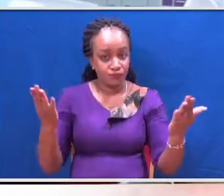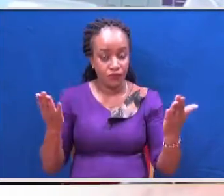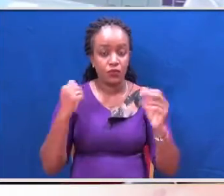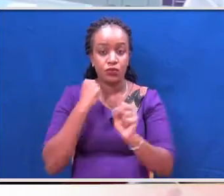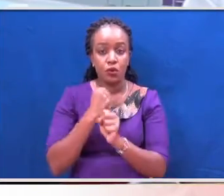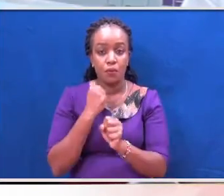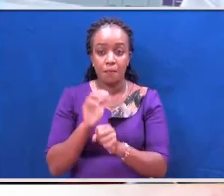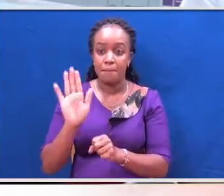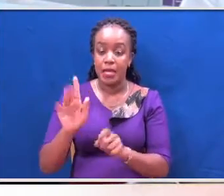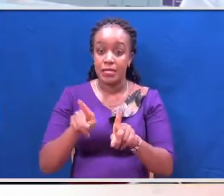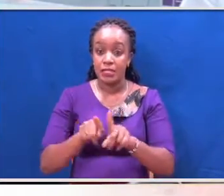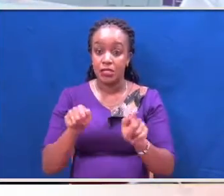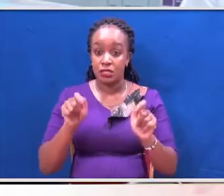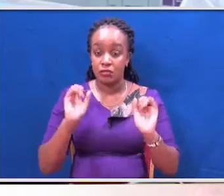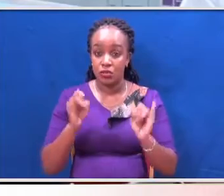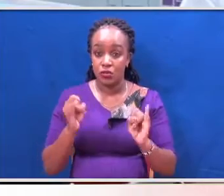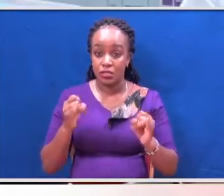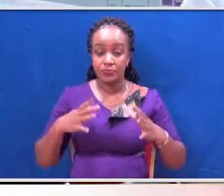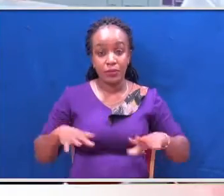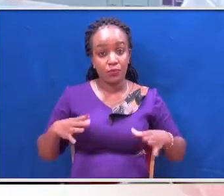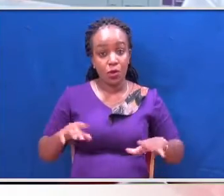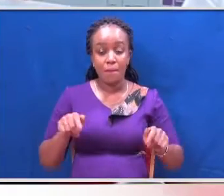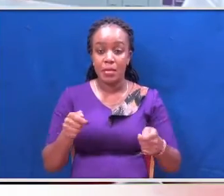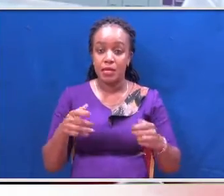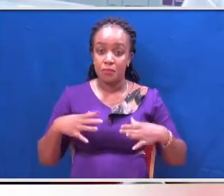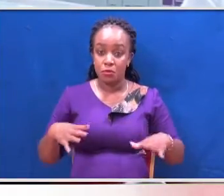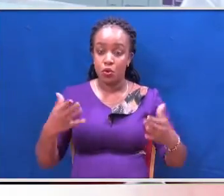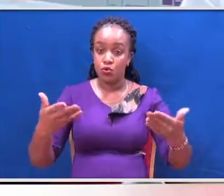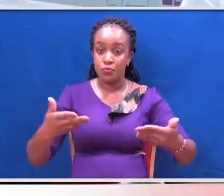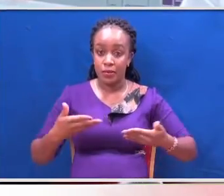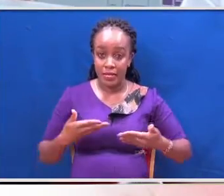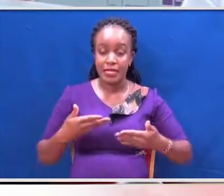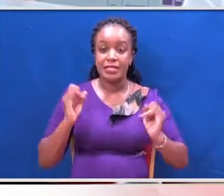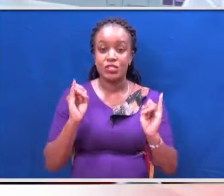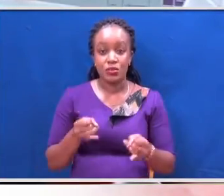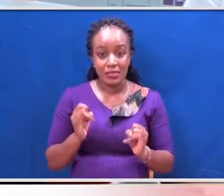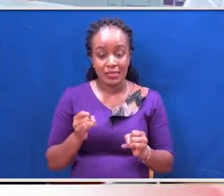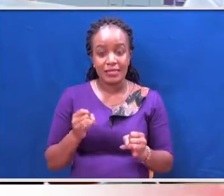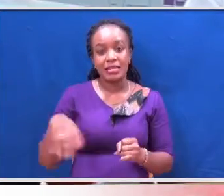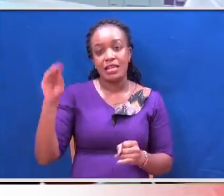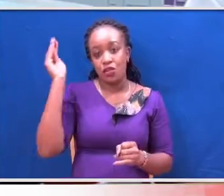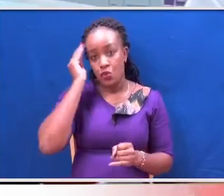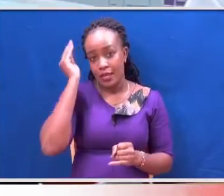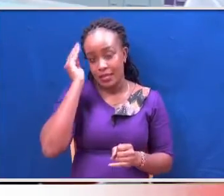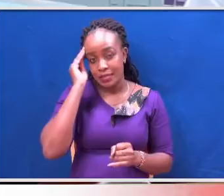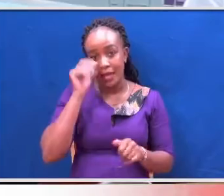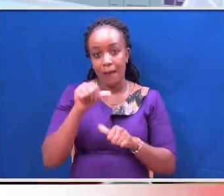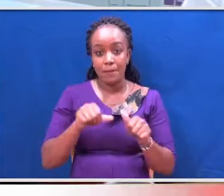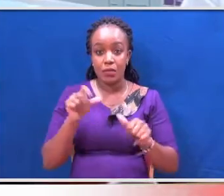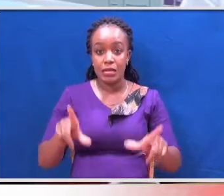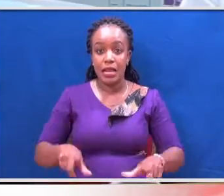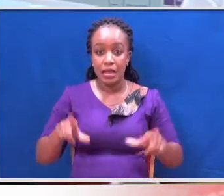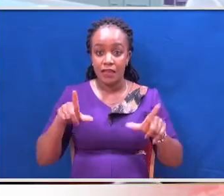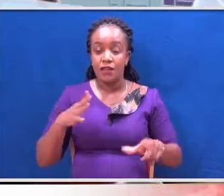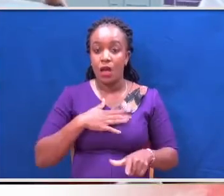watangazaji, mnatuletea habari. Mnatuelimisha mambo mingi kuhusu maisha yetu na pia tena